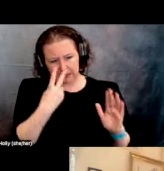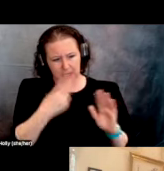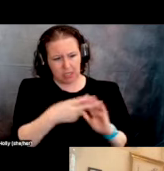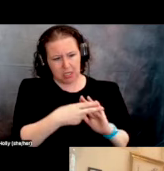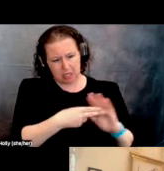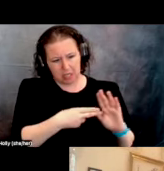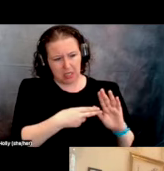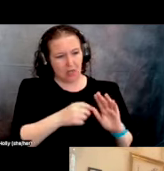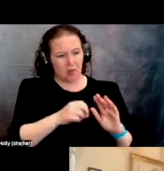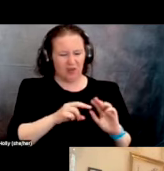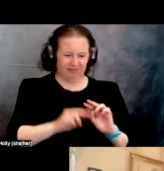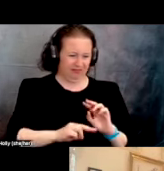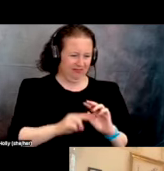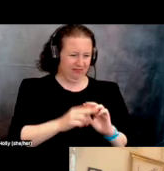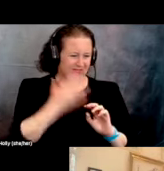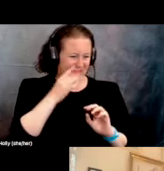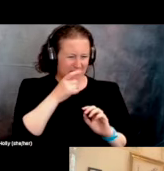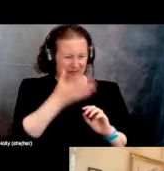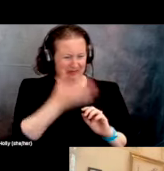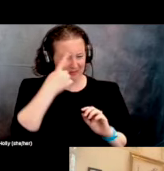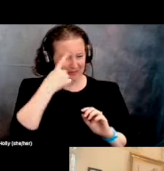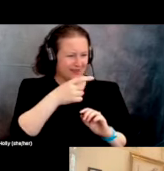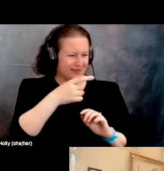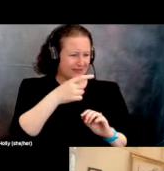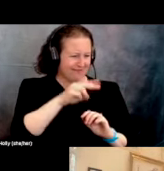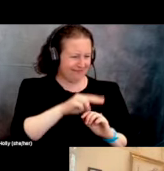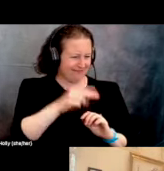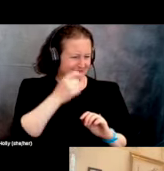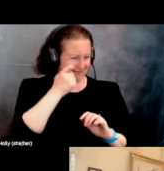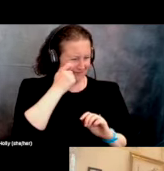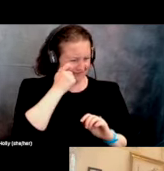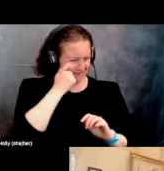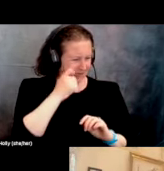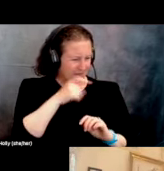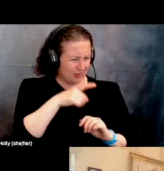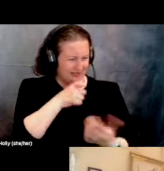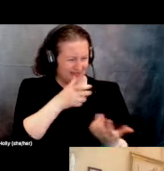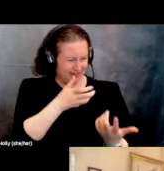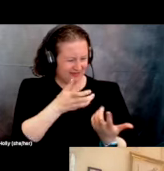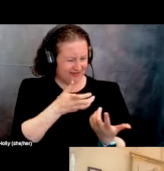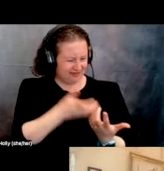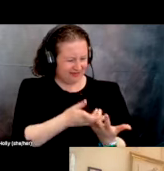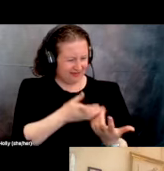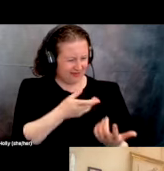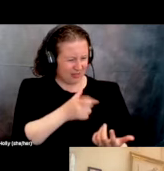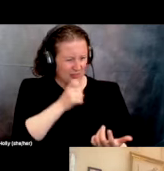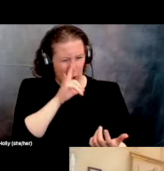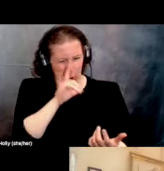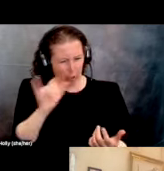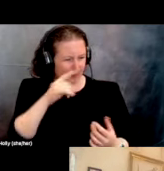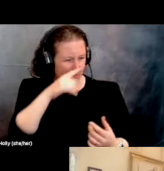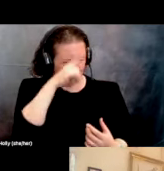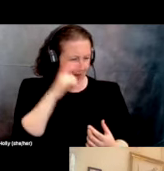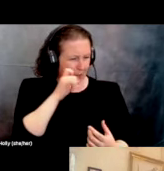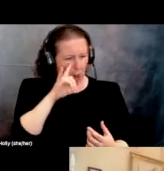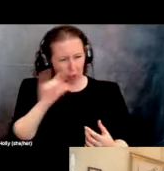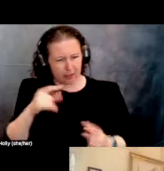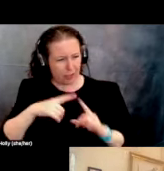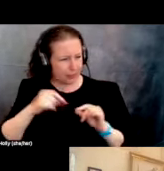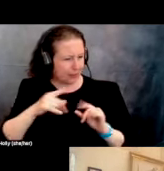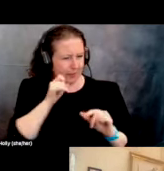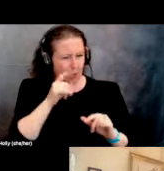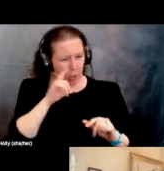define me based on what they could see, because they're like not sure that I fit in any category, it over time has become